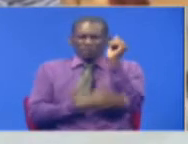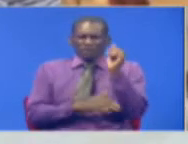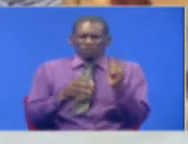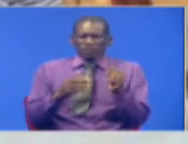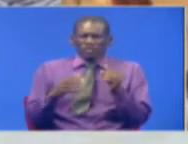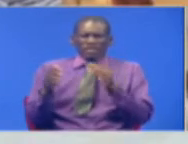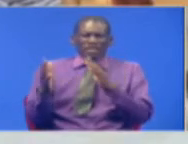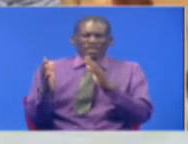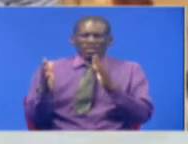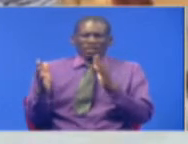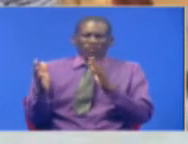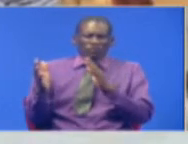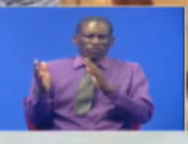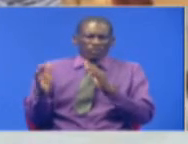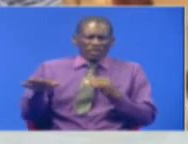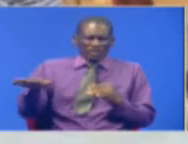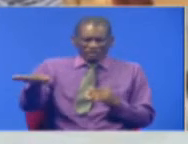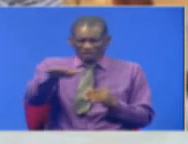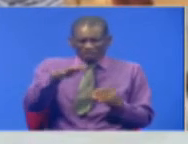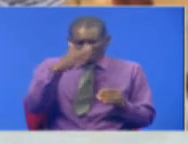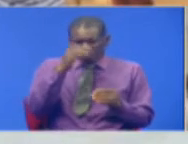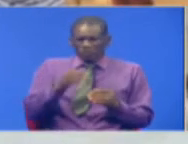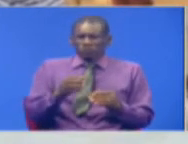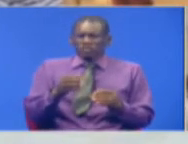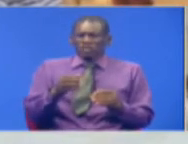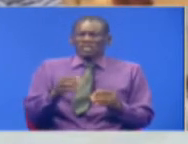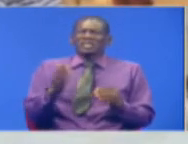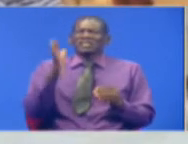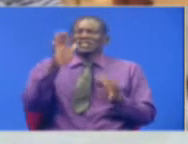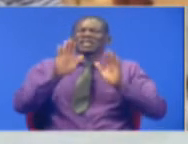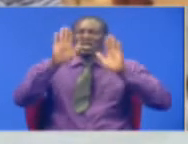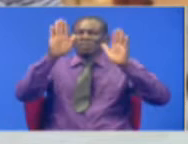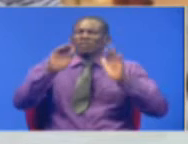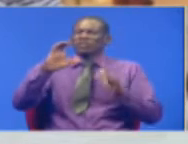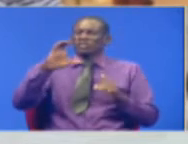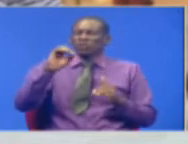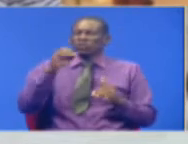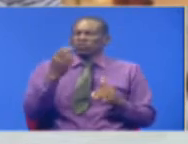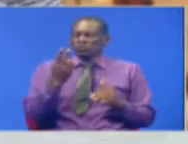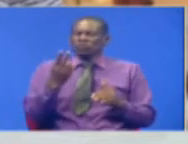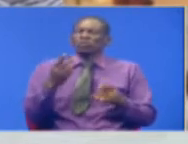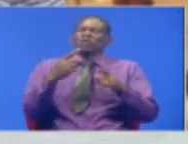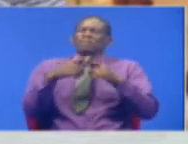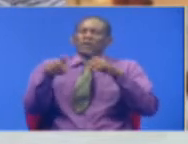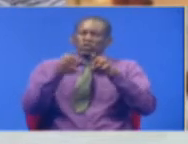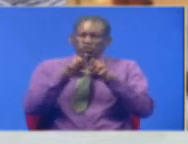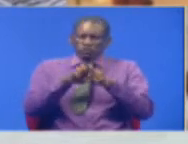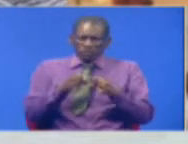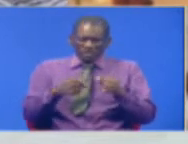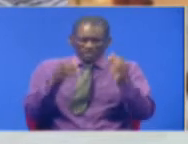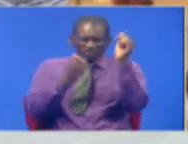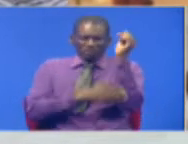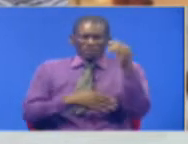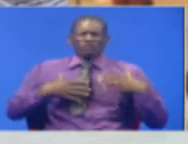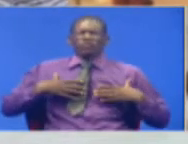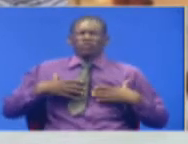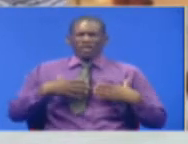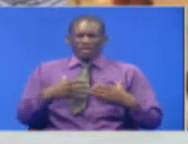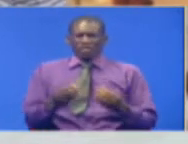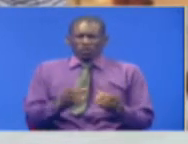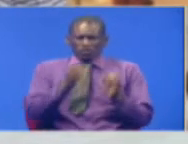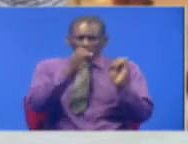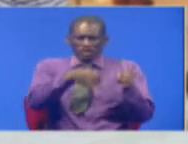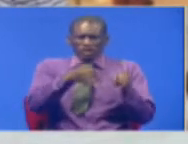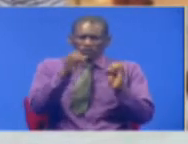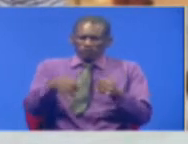trees are very important for the CO2 absorption, but also it is very bad for the health of the individuals